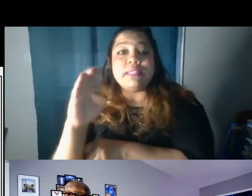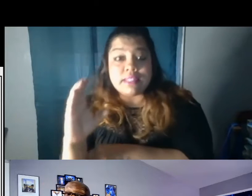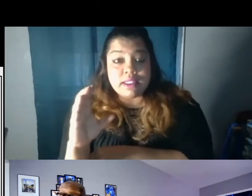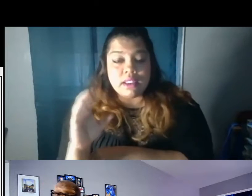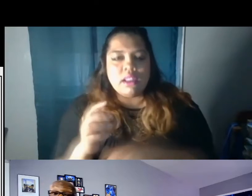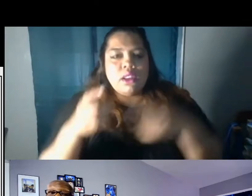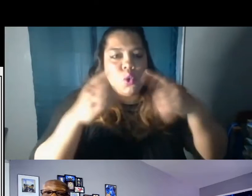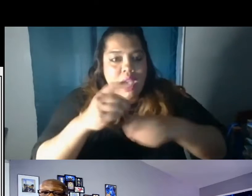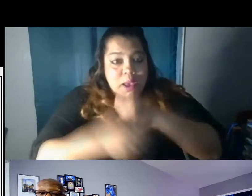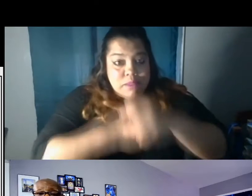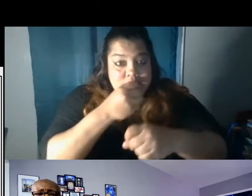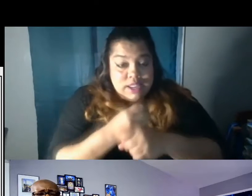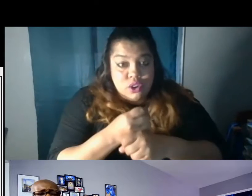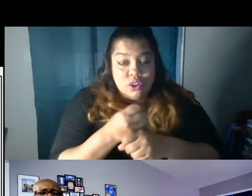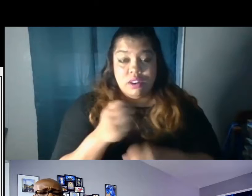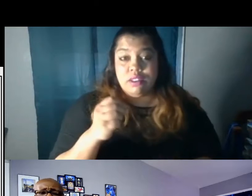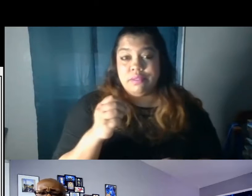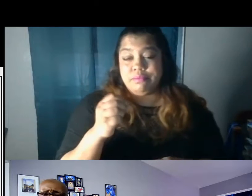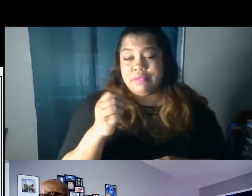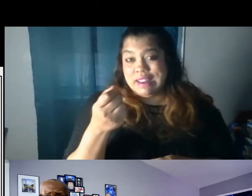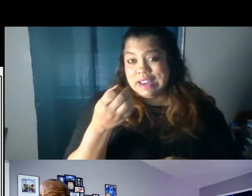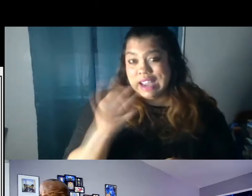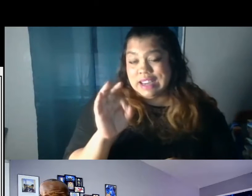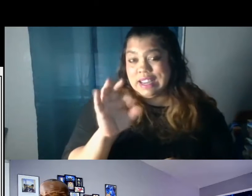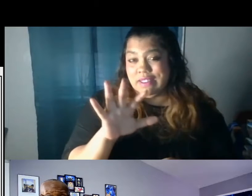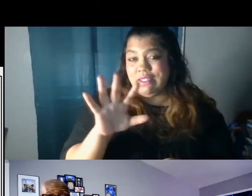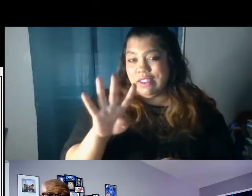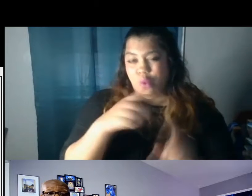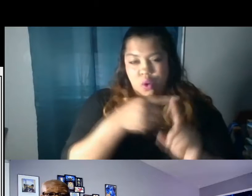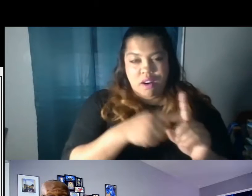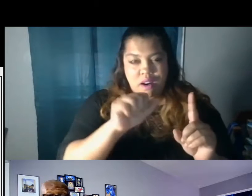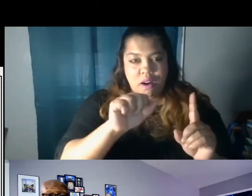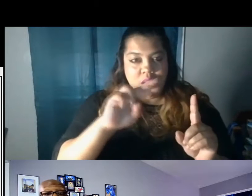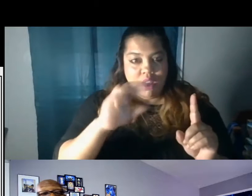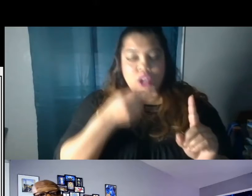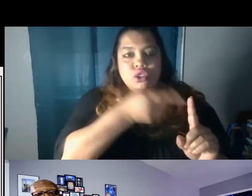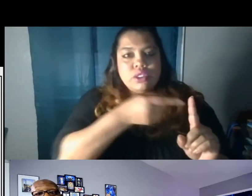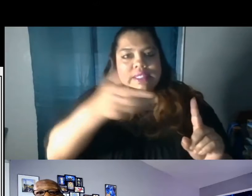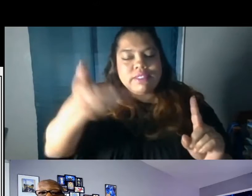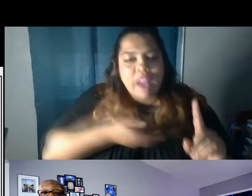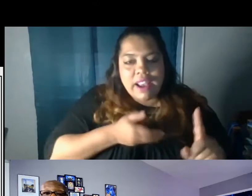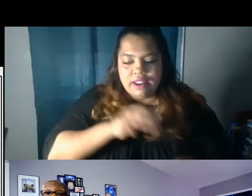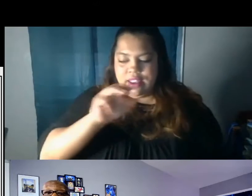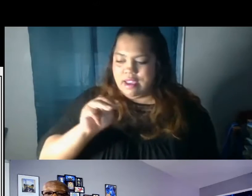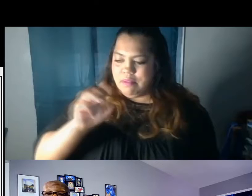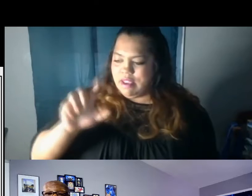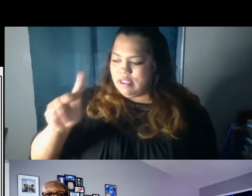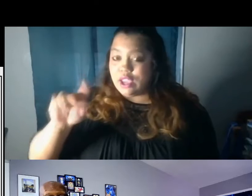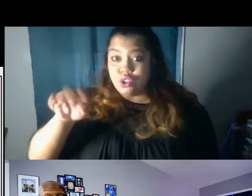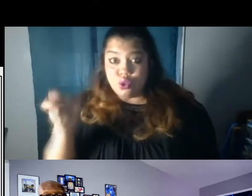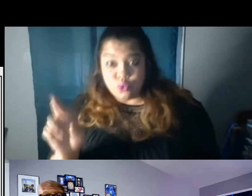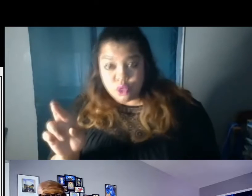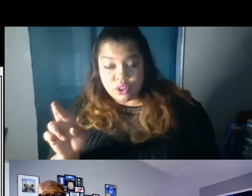Dr. Martin Luther King Jr. to address the Women's Auxiliary on the vision of the world